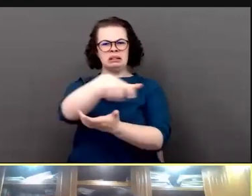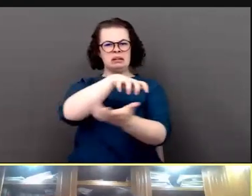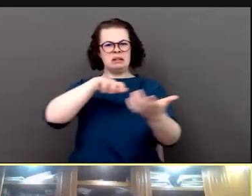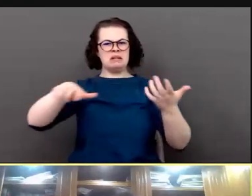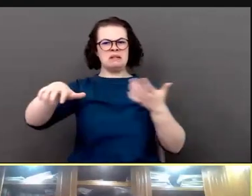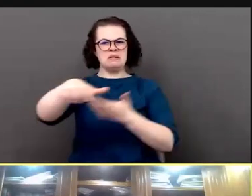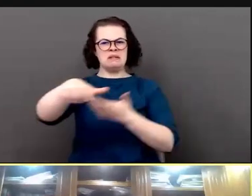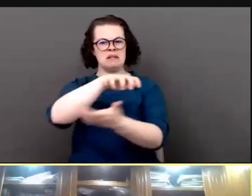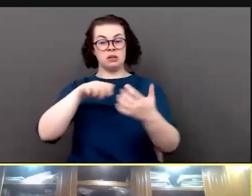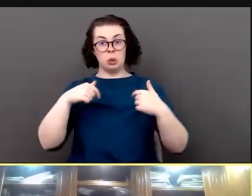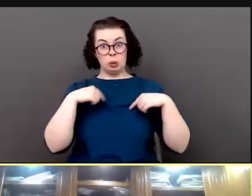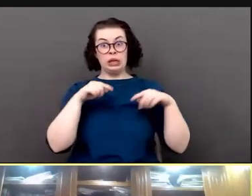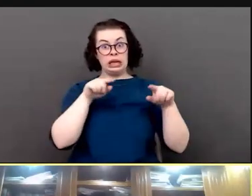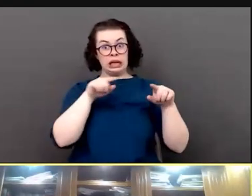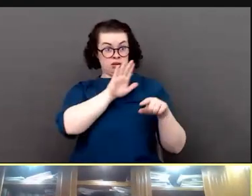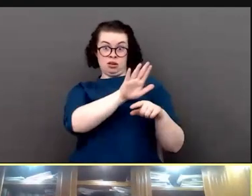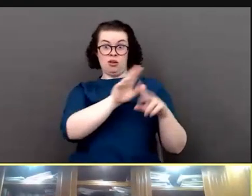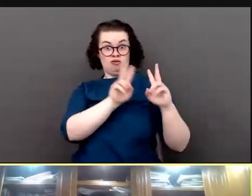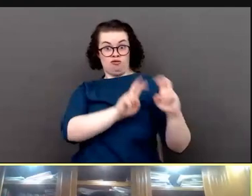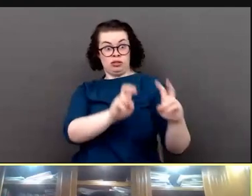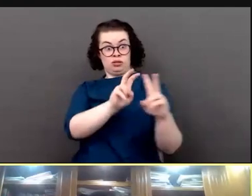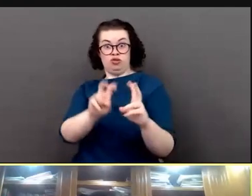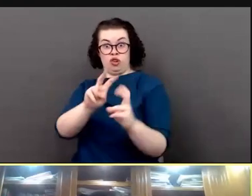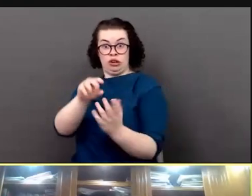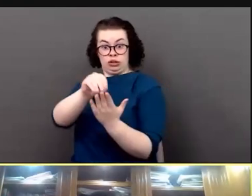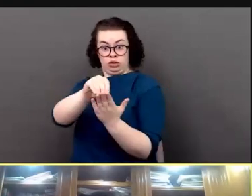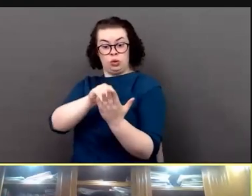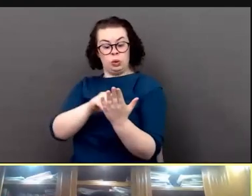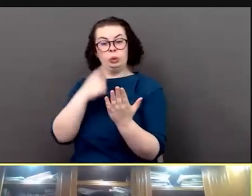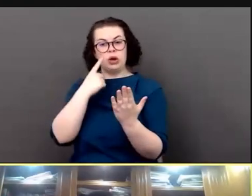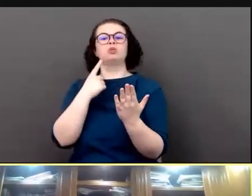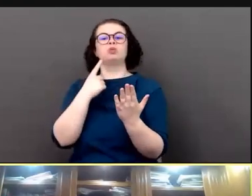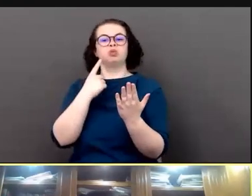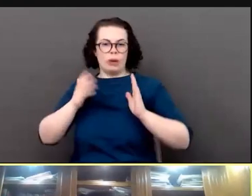justified advancing and taking action.